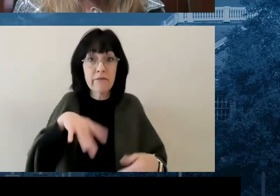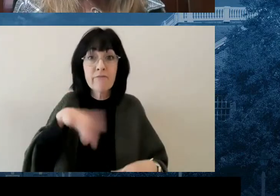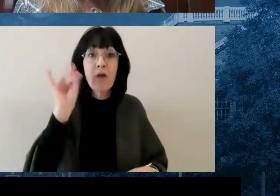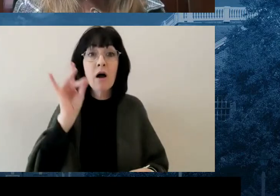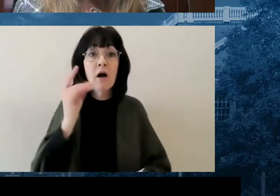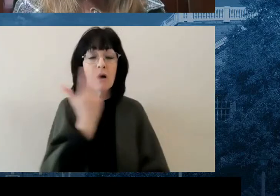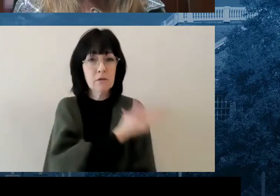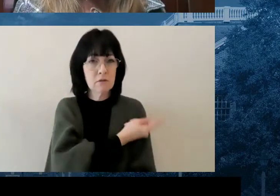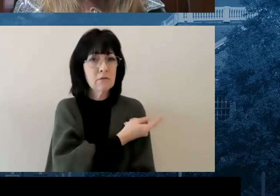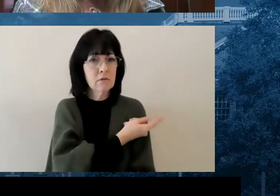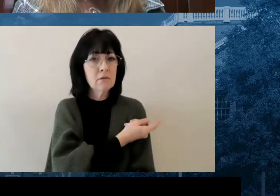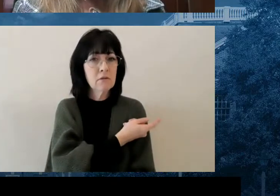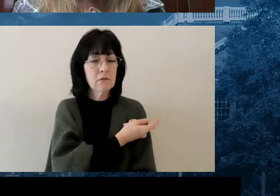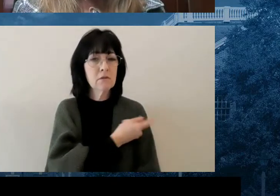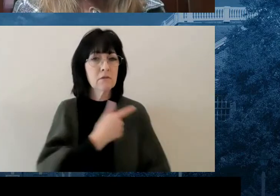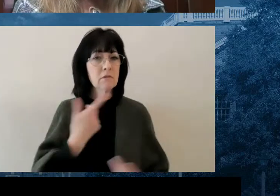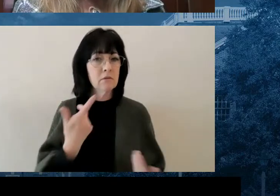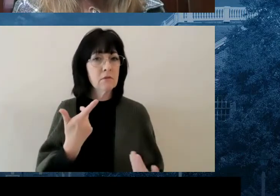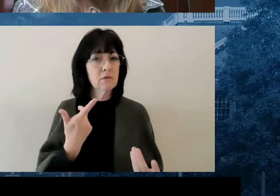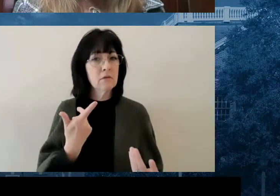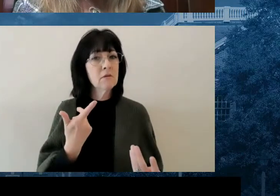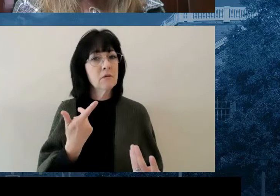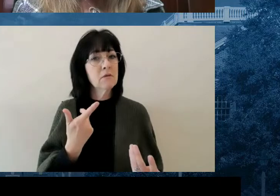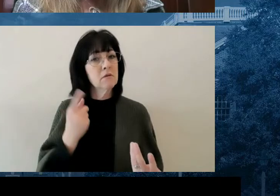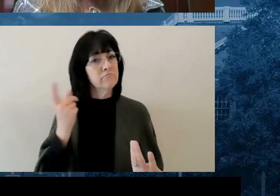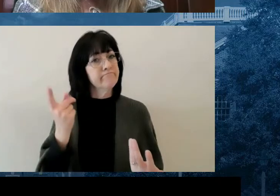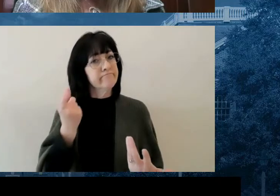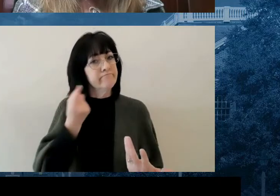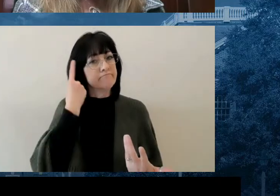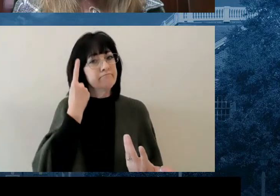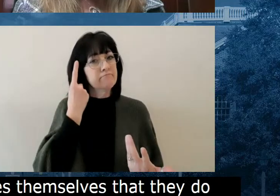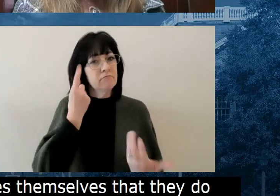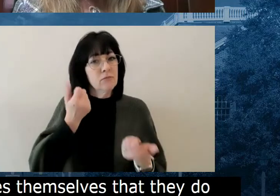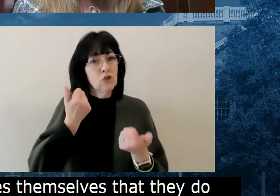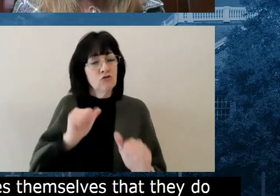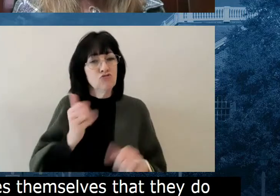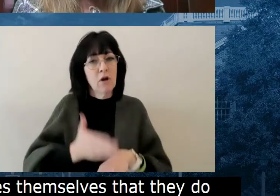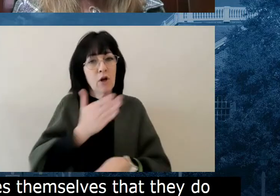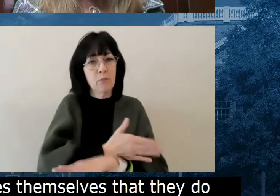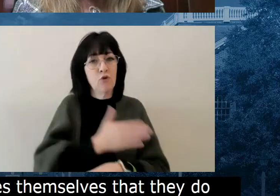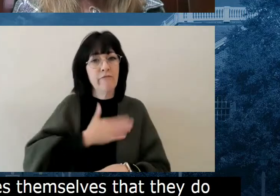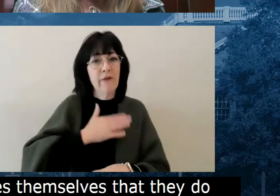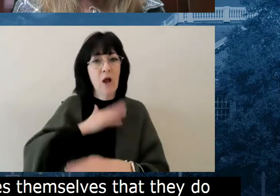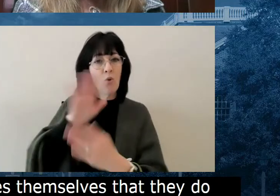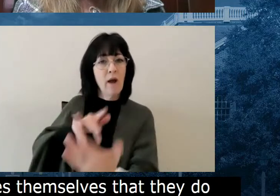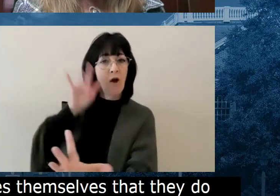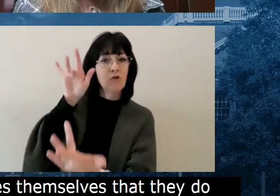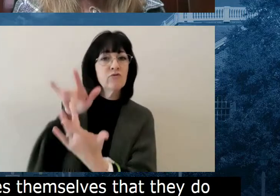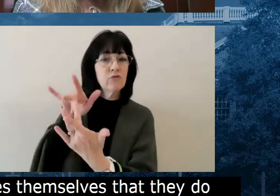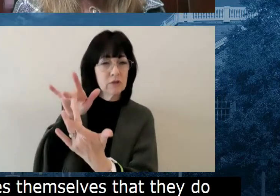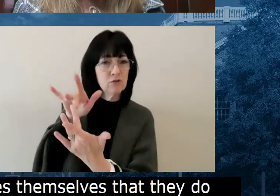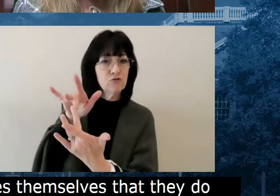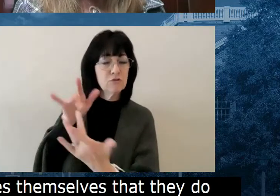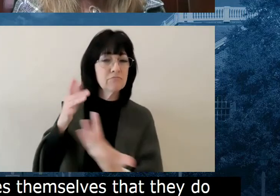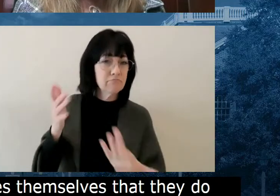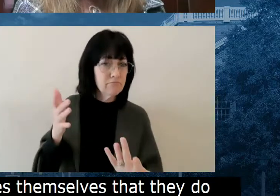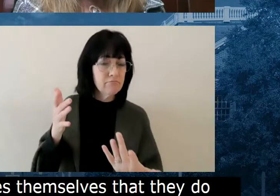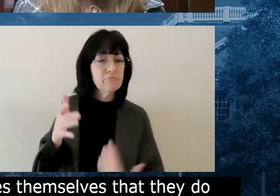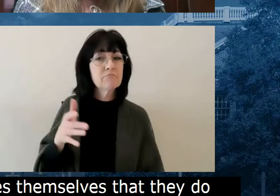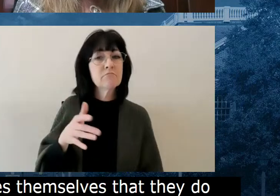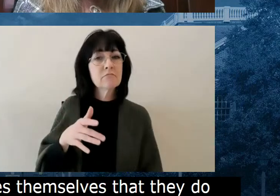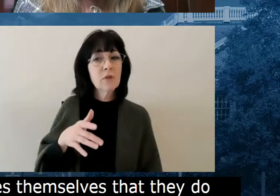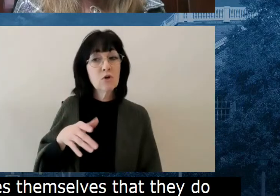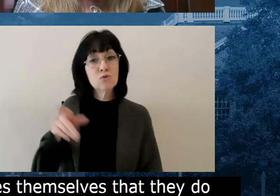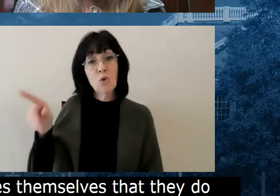efforts. The outreach, shouldn't say any, they do partner with us on doing some, and they've been great partners. Albertsons with the school districts,